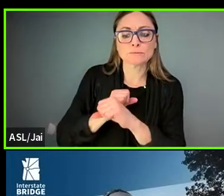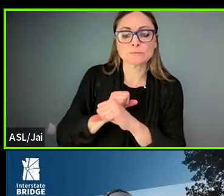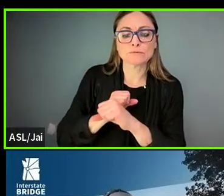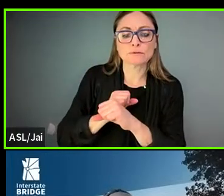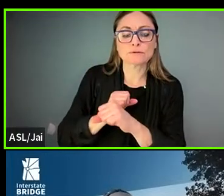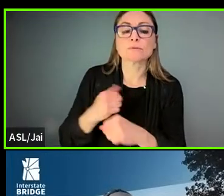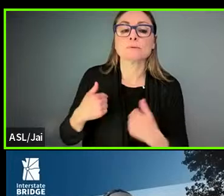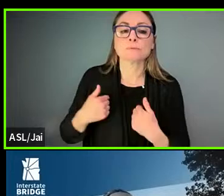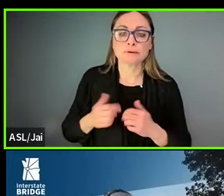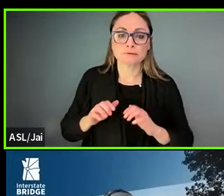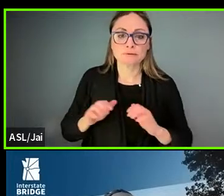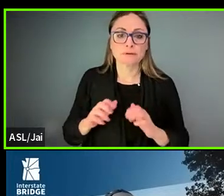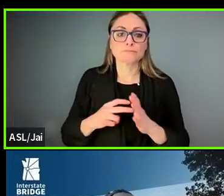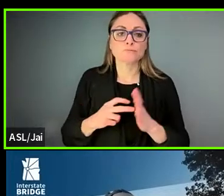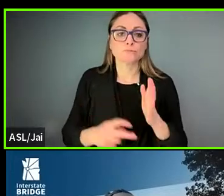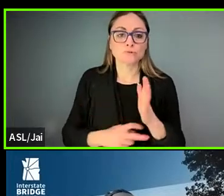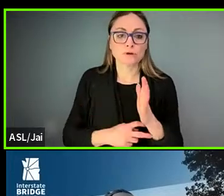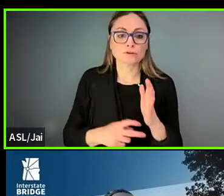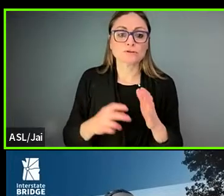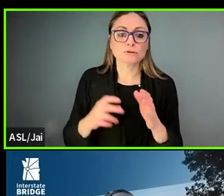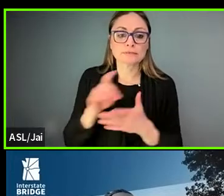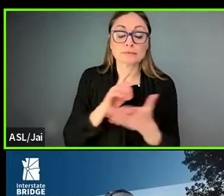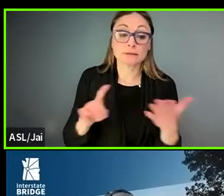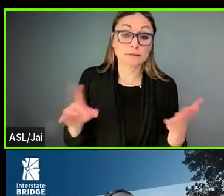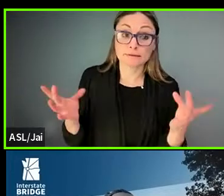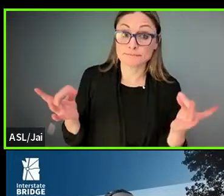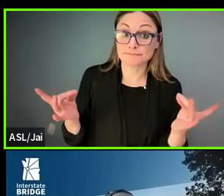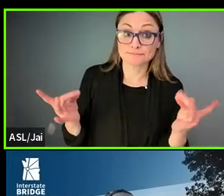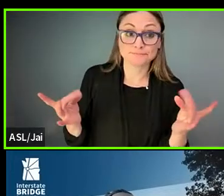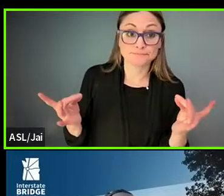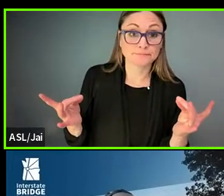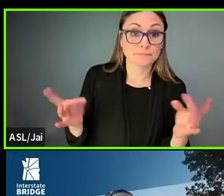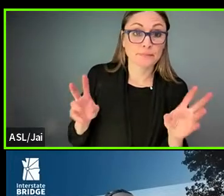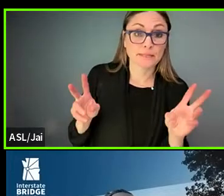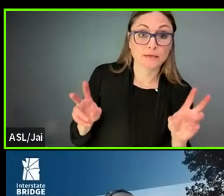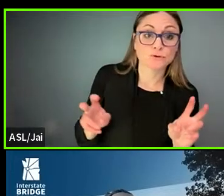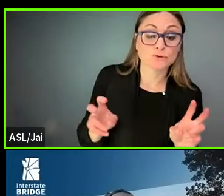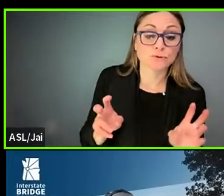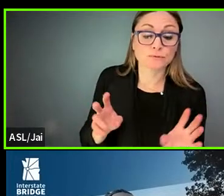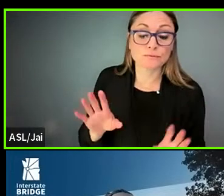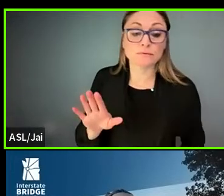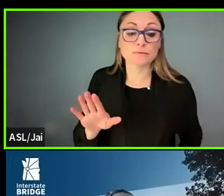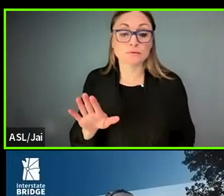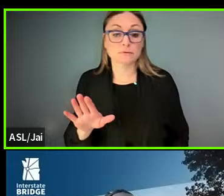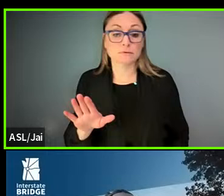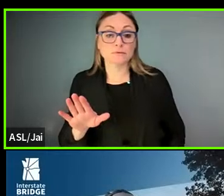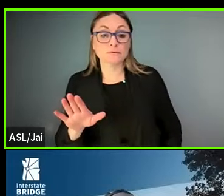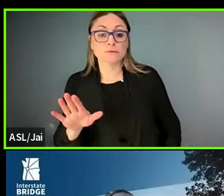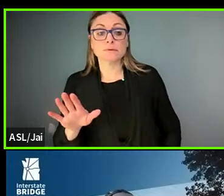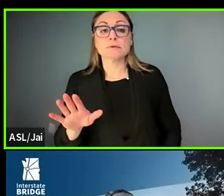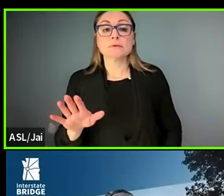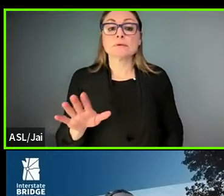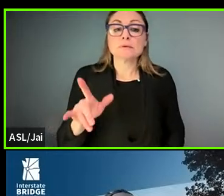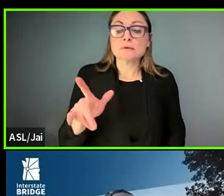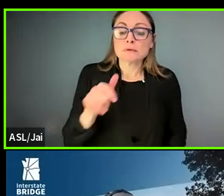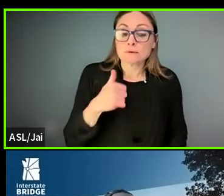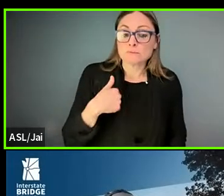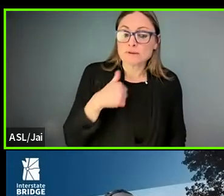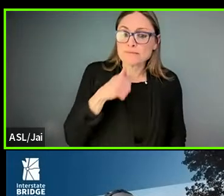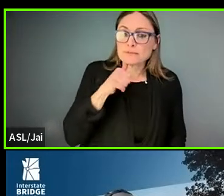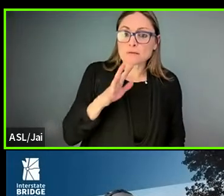design, and it's a real tricky issue, but we haven't talked about it